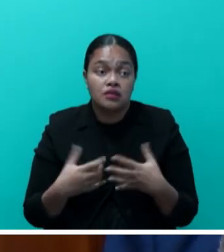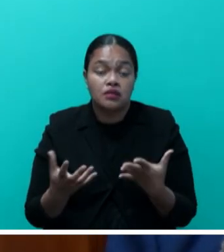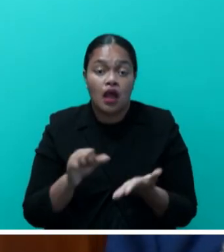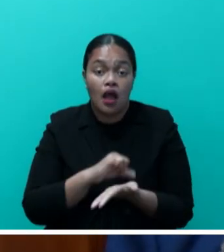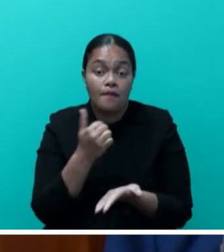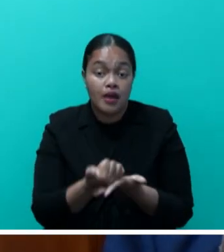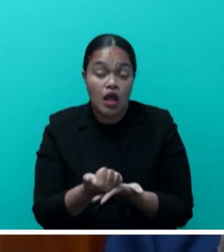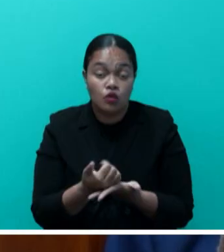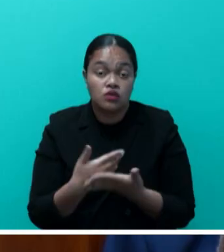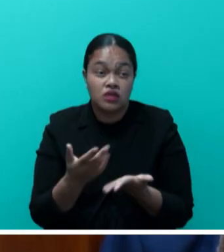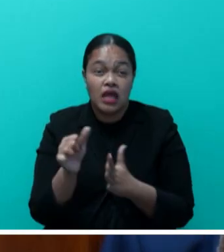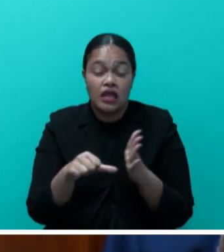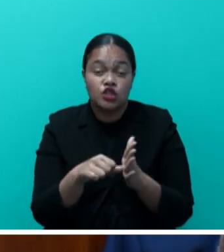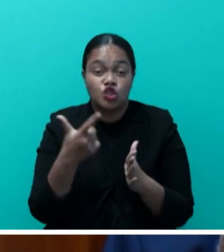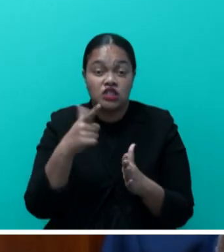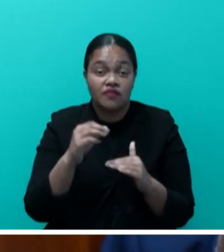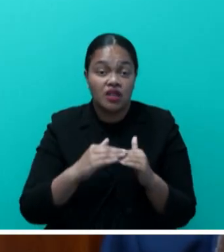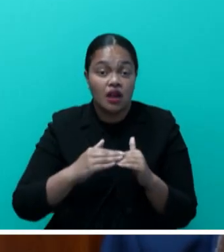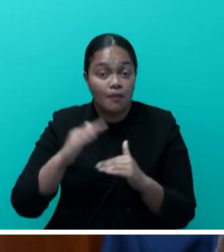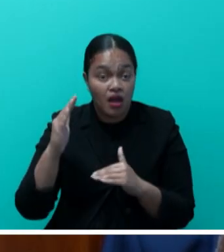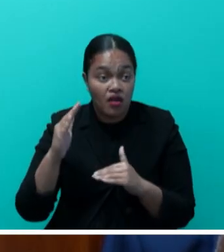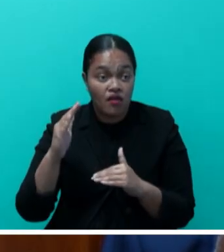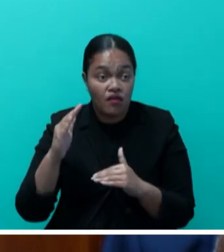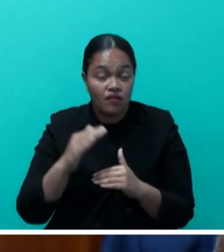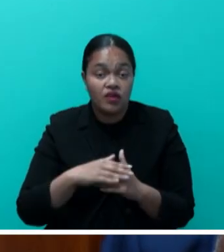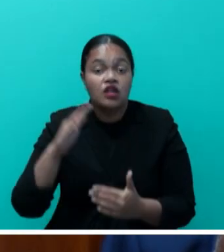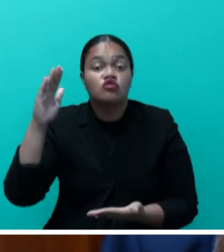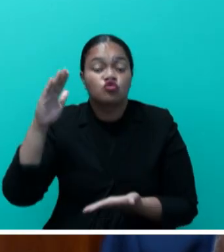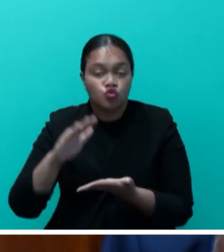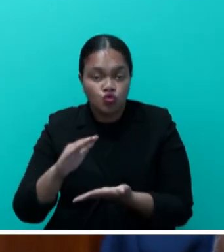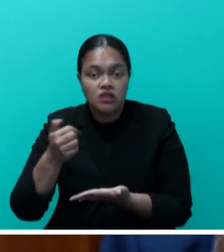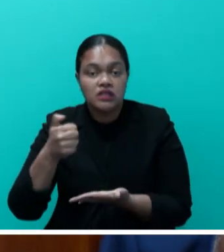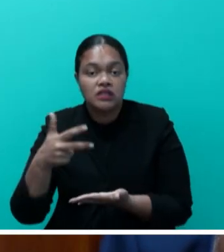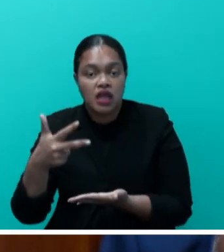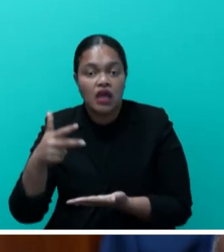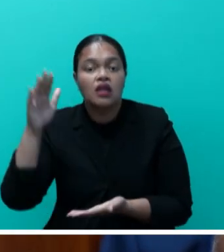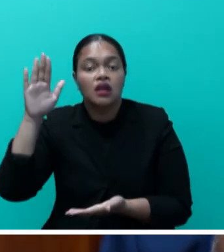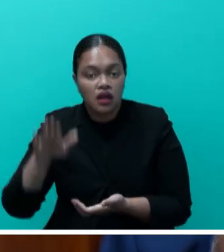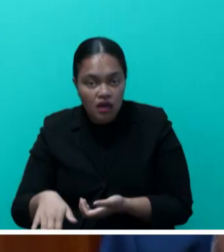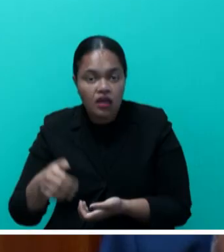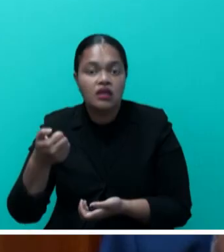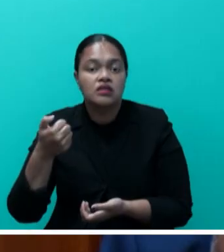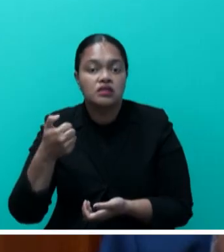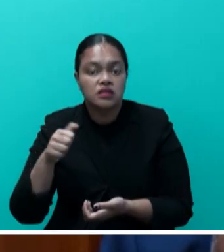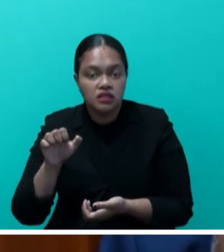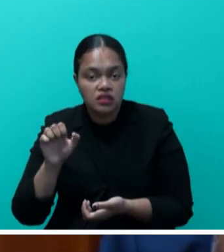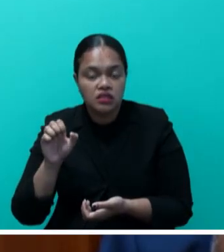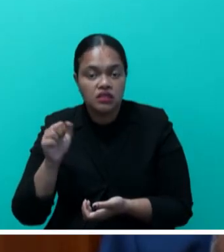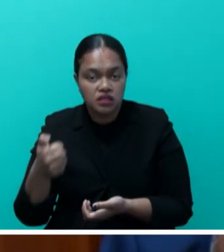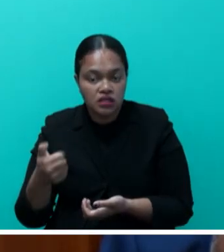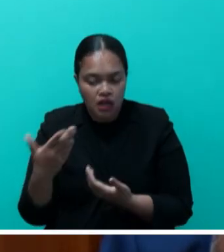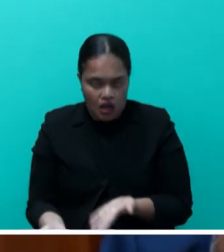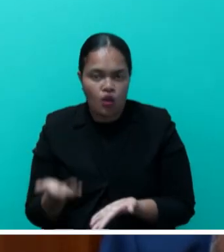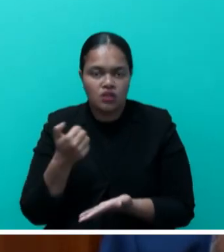given for age 70 and above, and then it was reduced to 68, then to 66, and it's now 65.